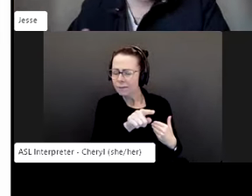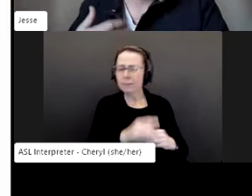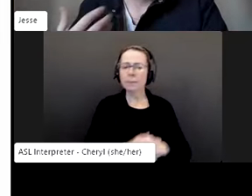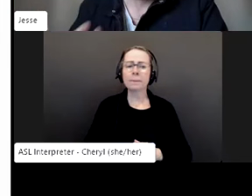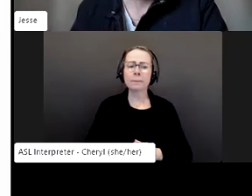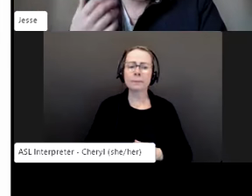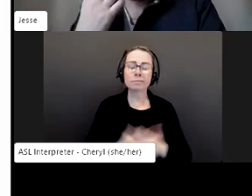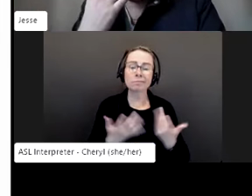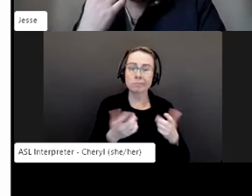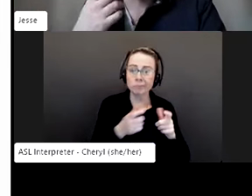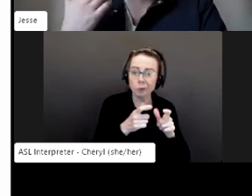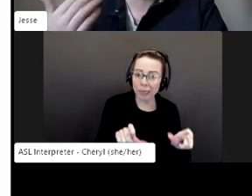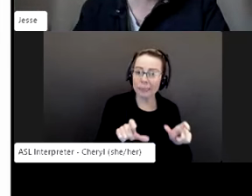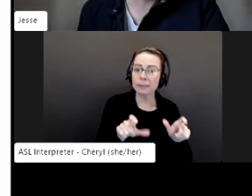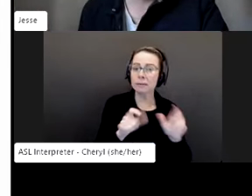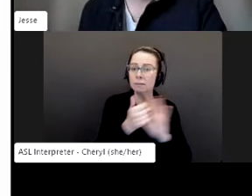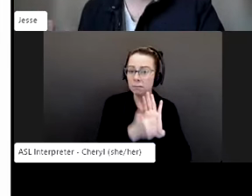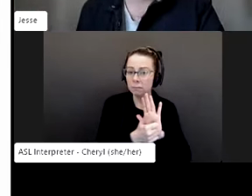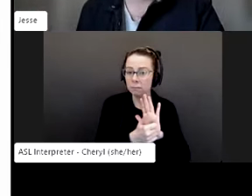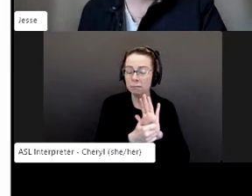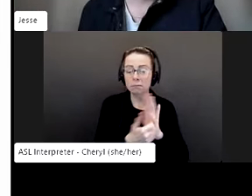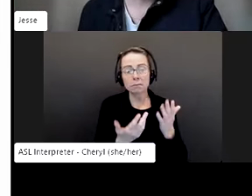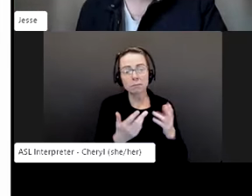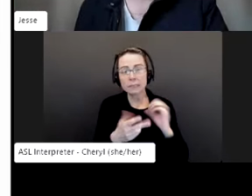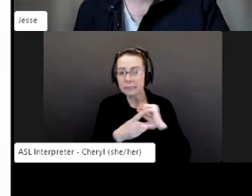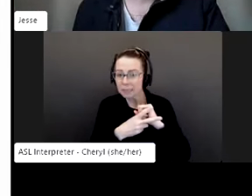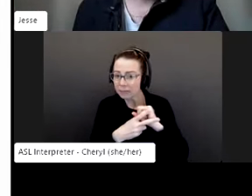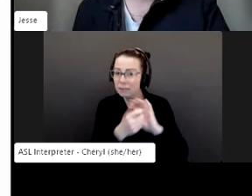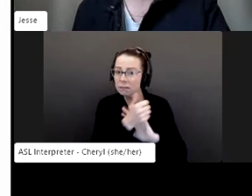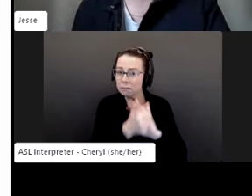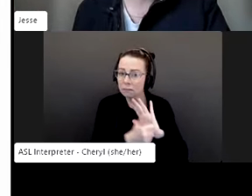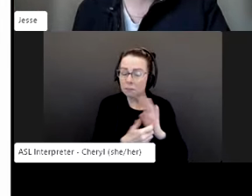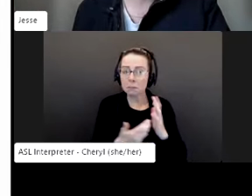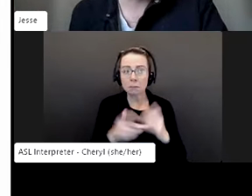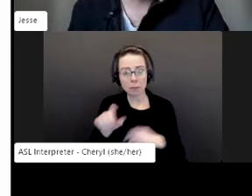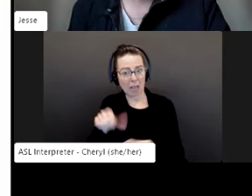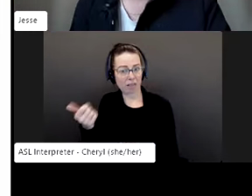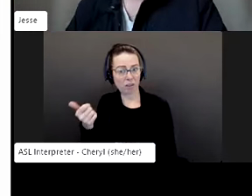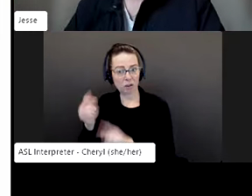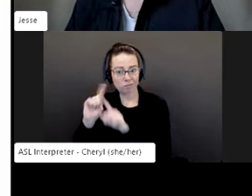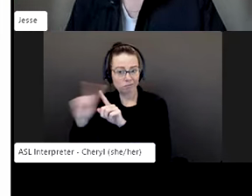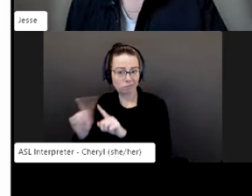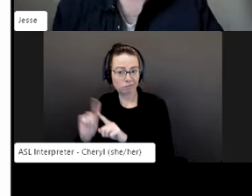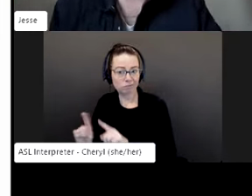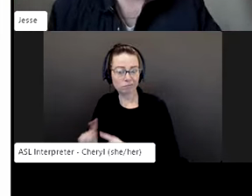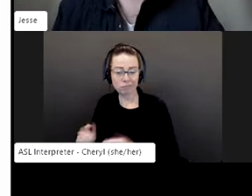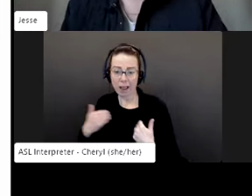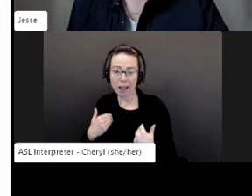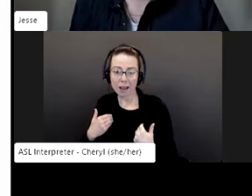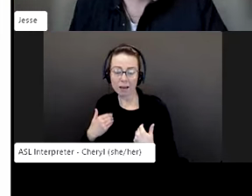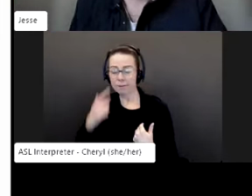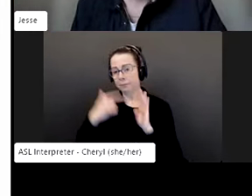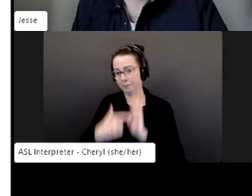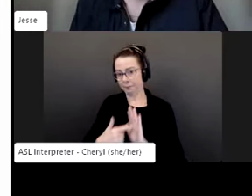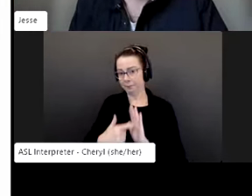checking account or savings account, but for other financial products or other types of accounts that you have. So I know that I